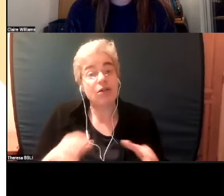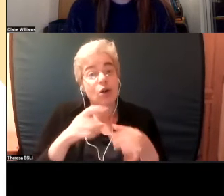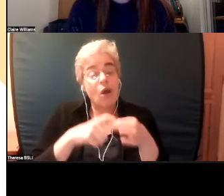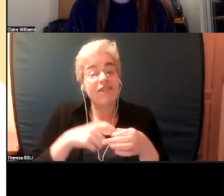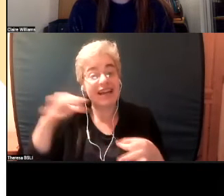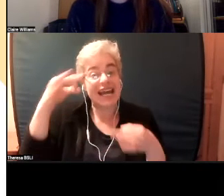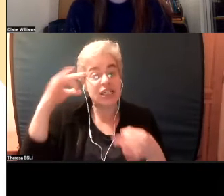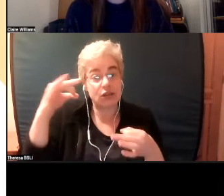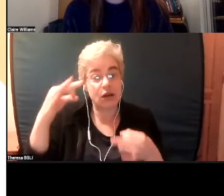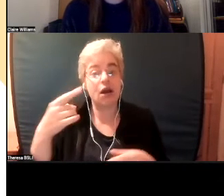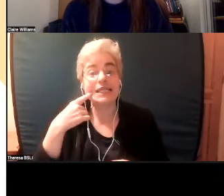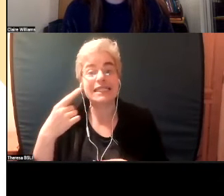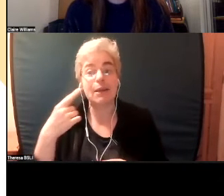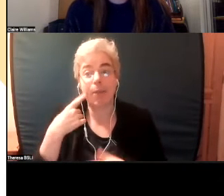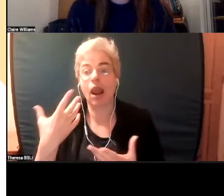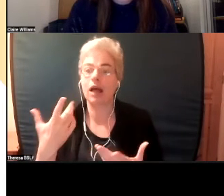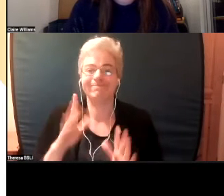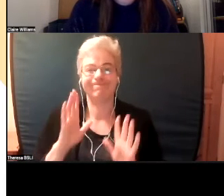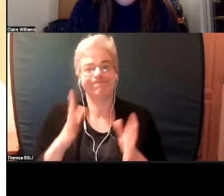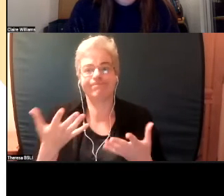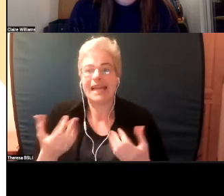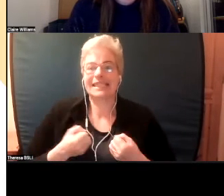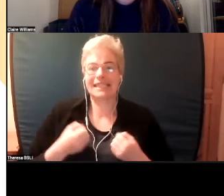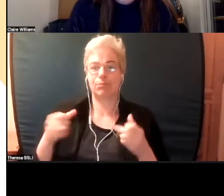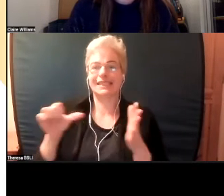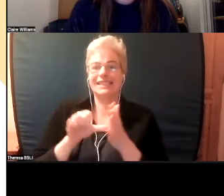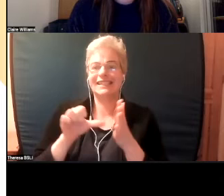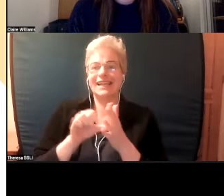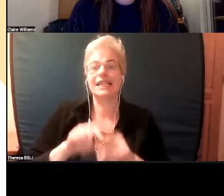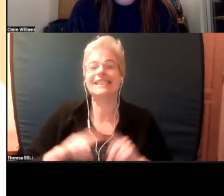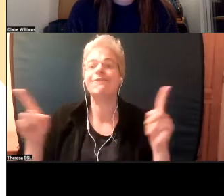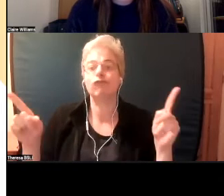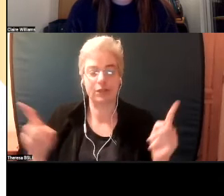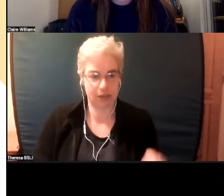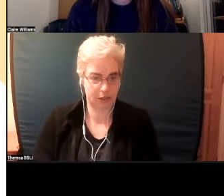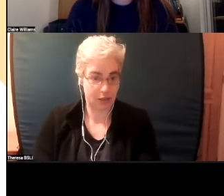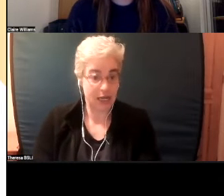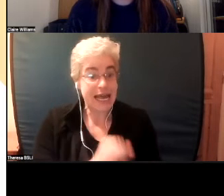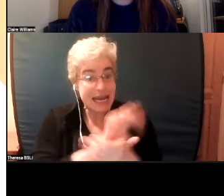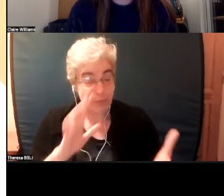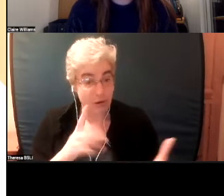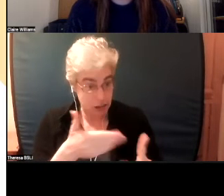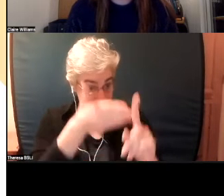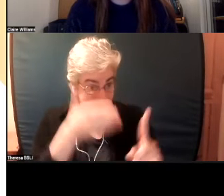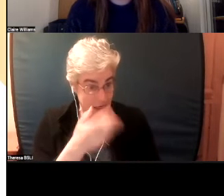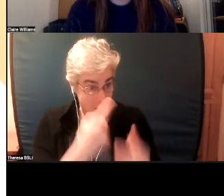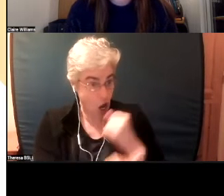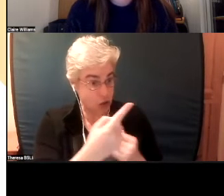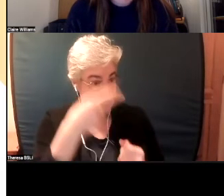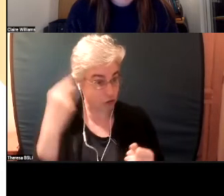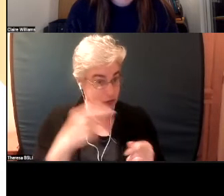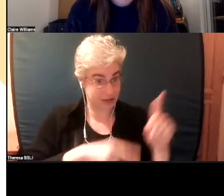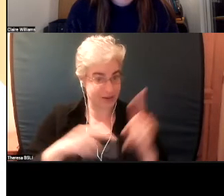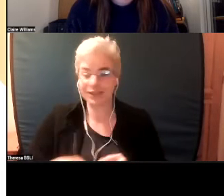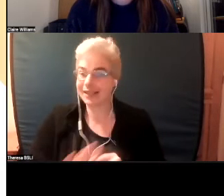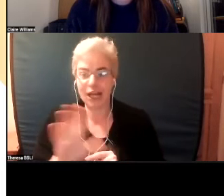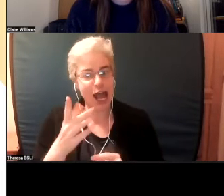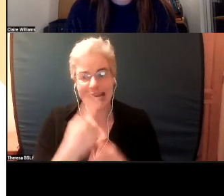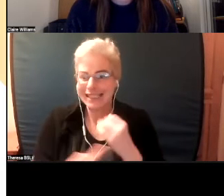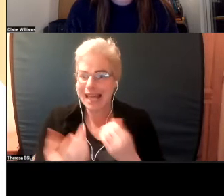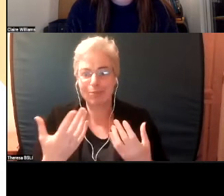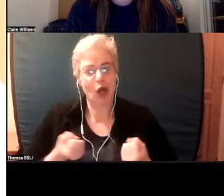qualification, simply acceptance of difference. Liberation cannot only be recognition that neurodiversity exists. That